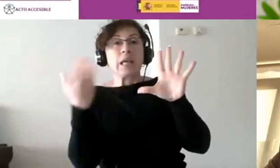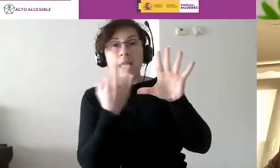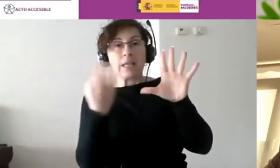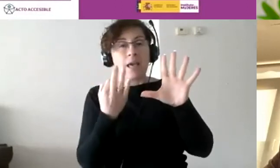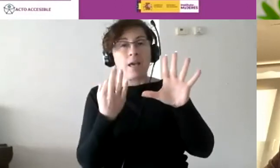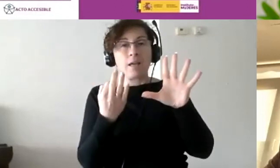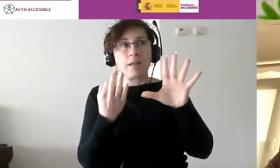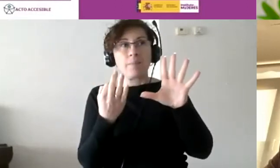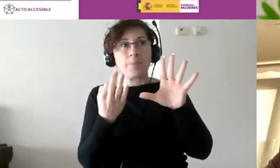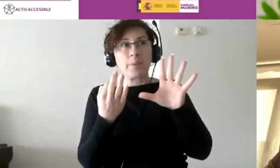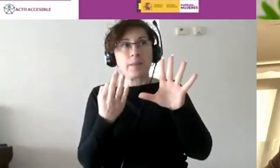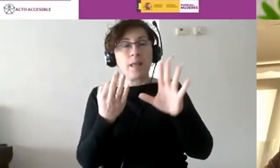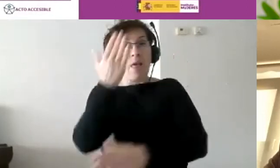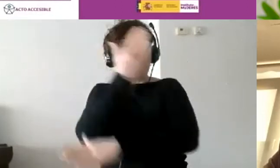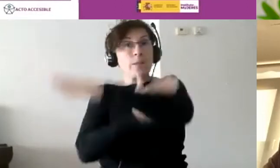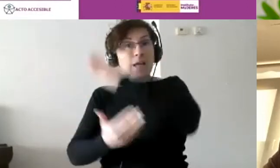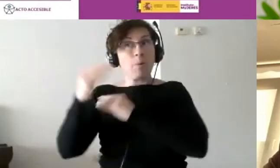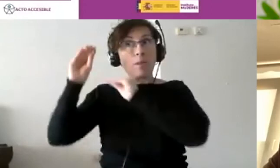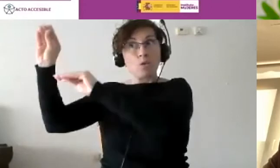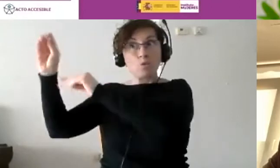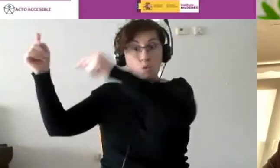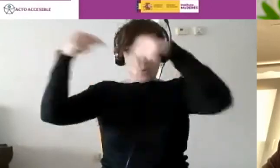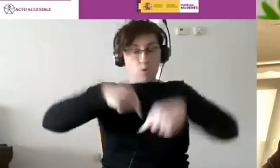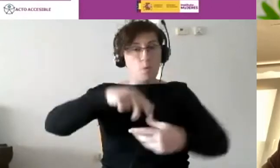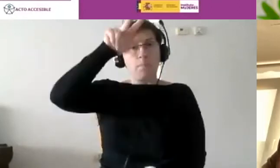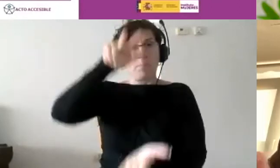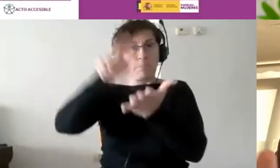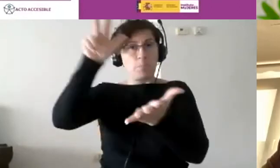is that we want them to have the